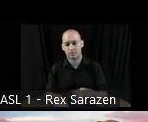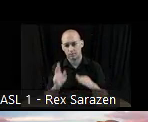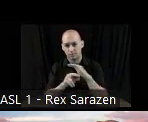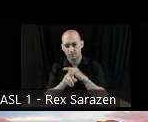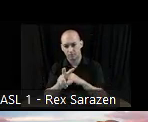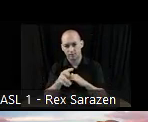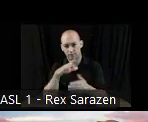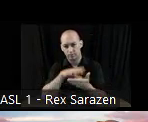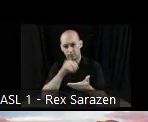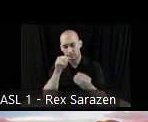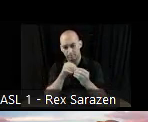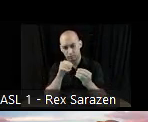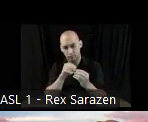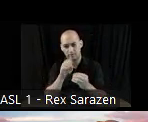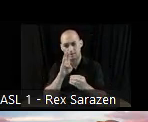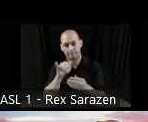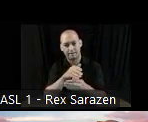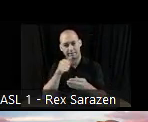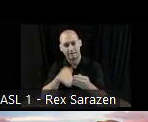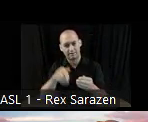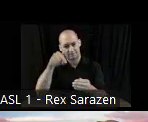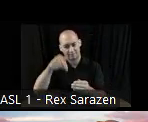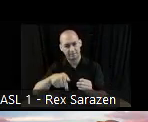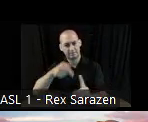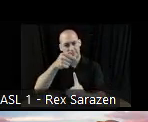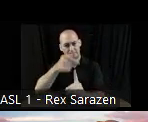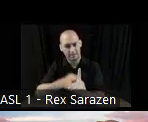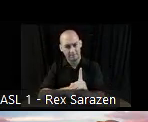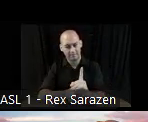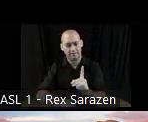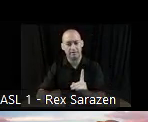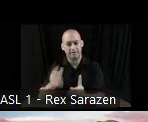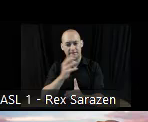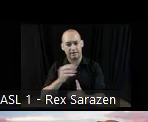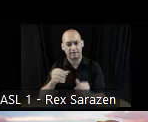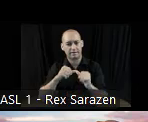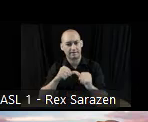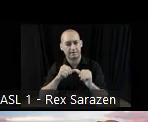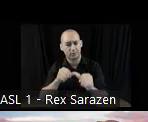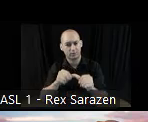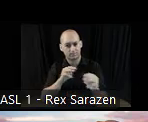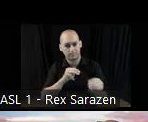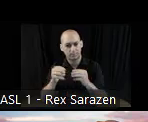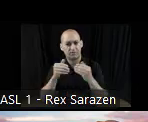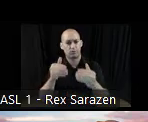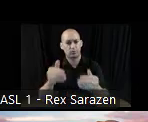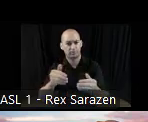more by the end of this month and continue to move forward toward that